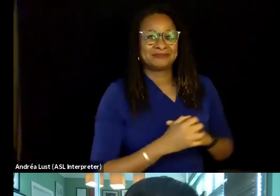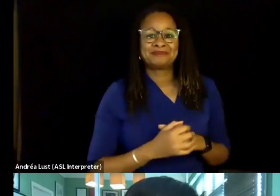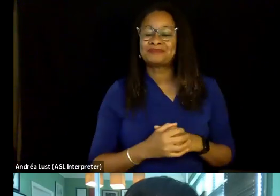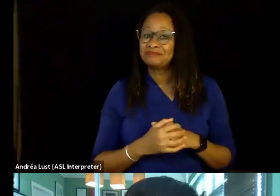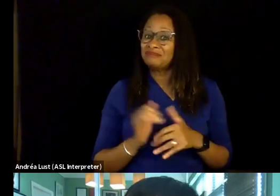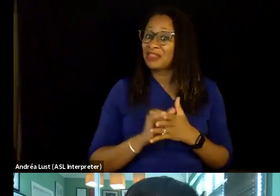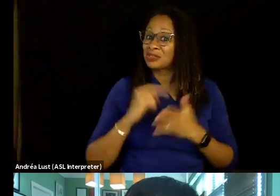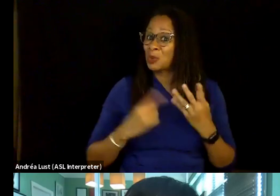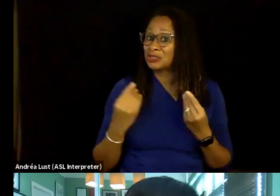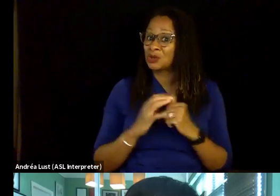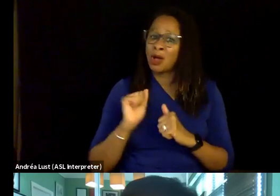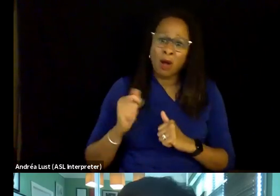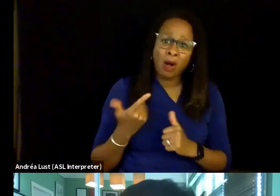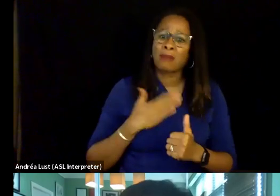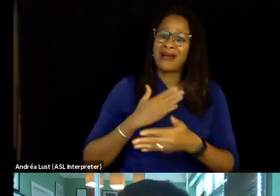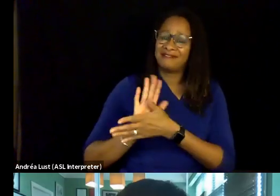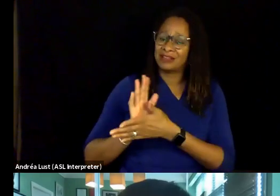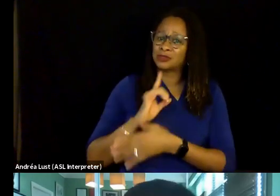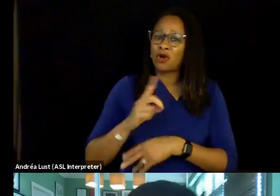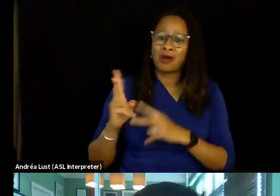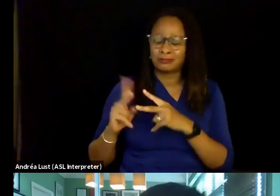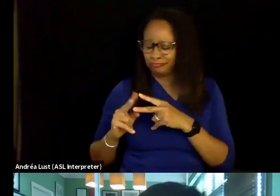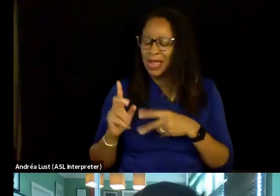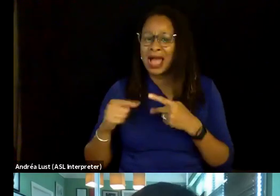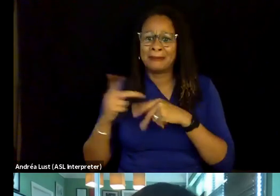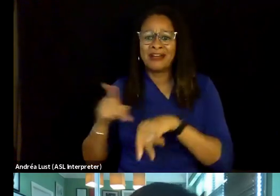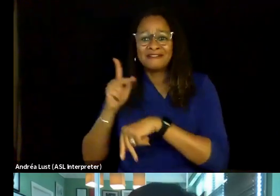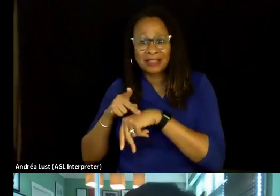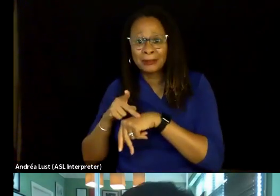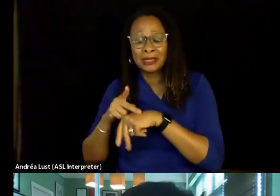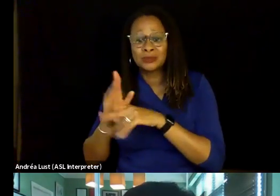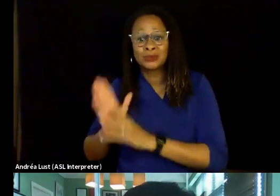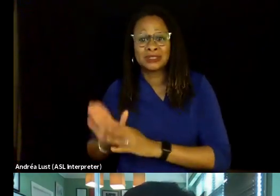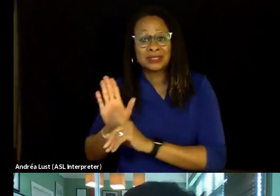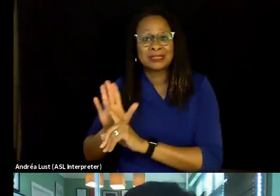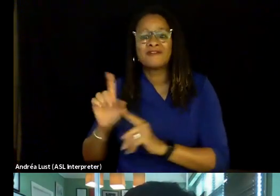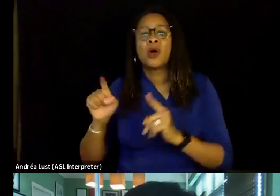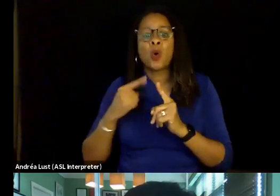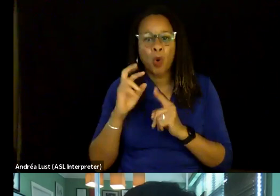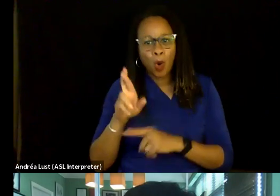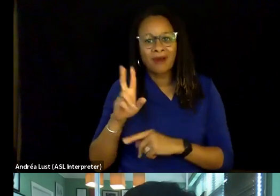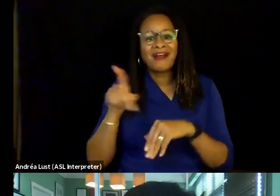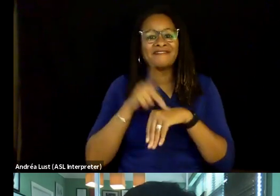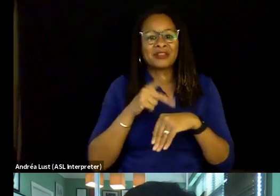Basically, because all my films are either about Filipinos or Filipino Americans. And